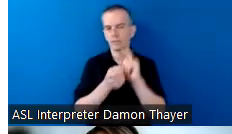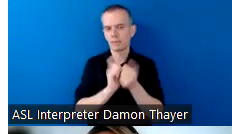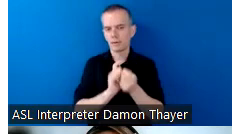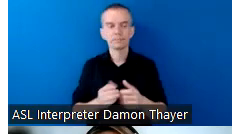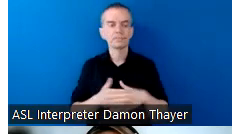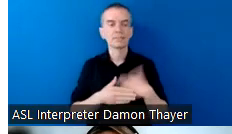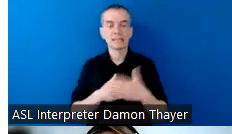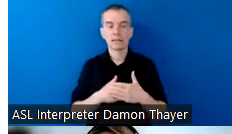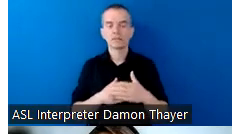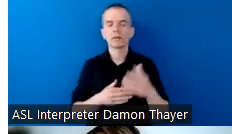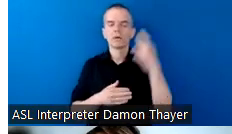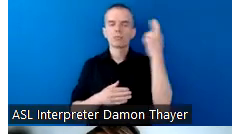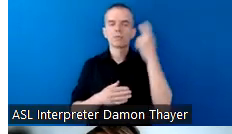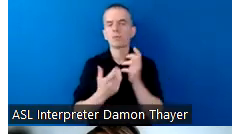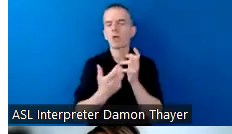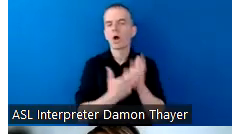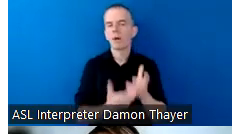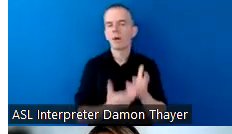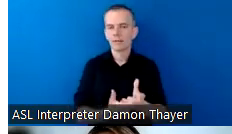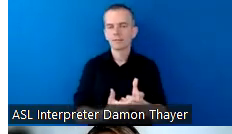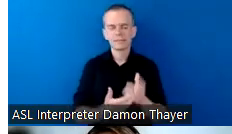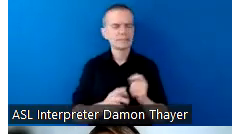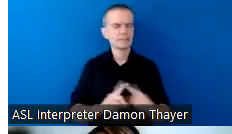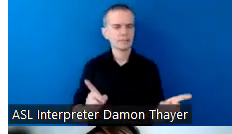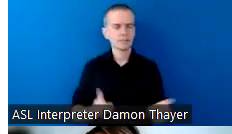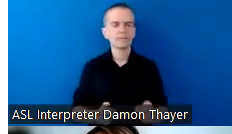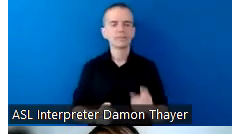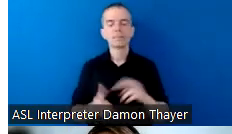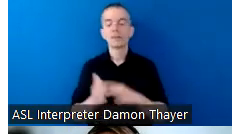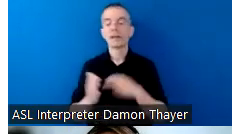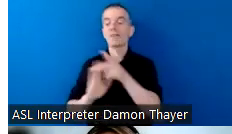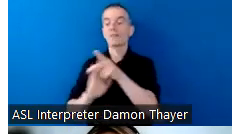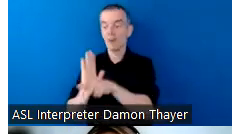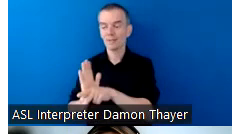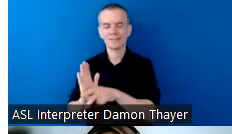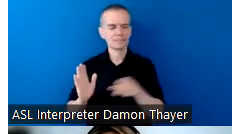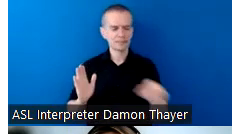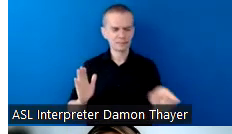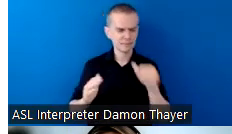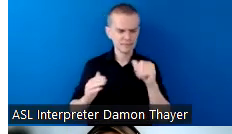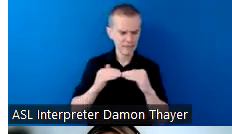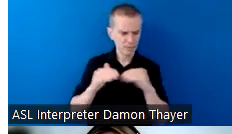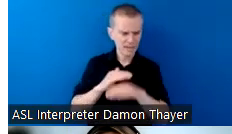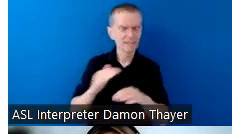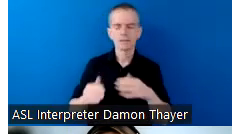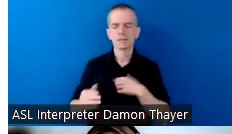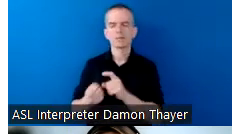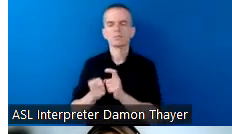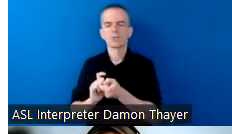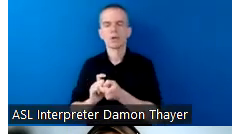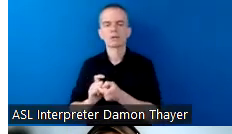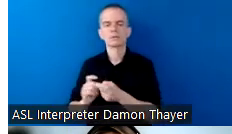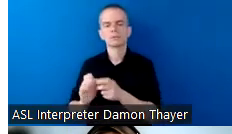slide goes over reasonable accommodation, which is a little different. That's an exception to a policy, rule, or procedure. So for example, someone might make